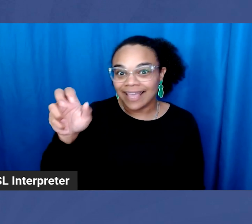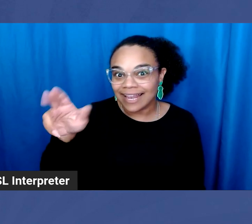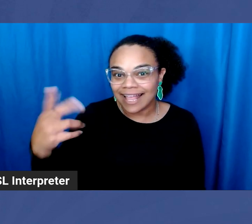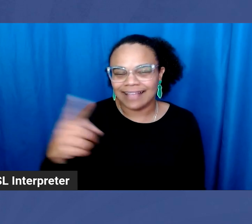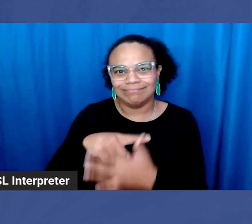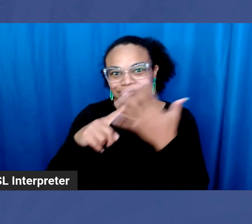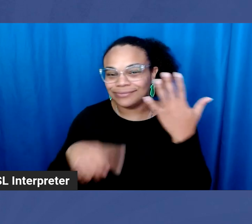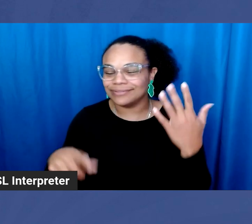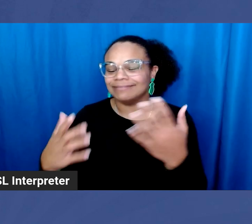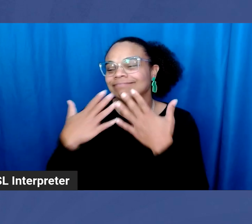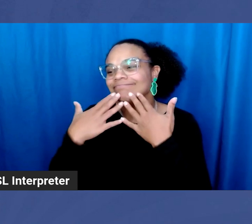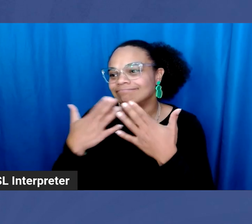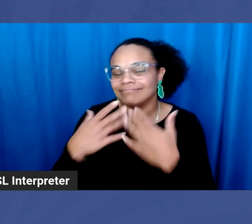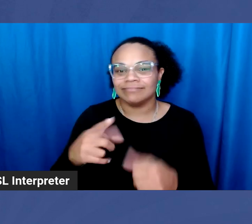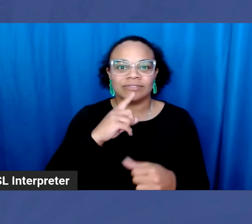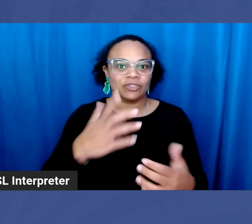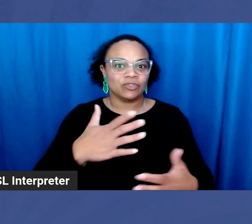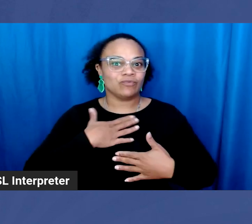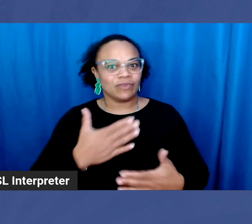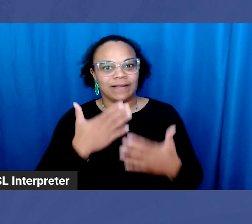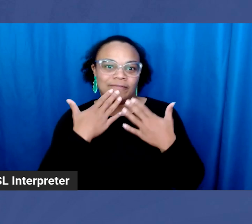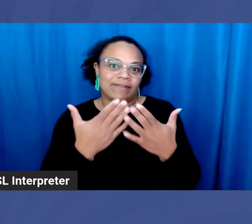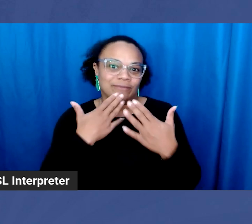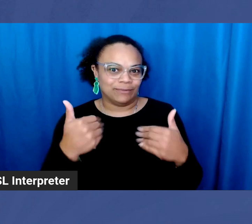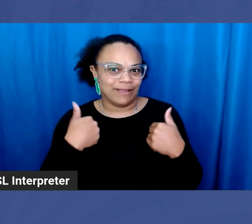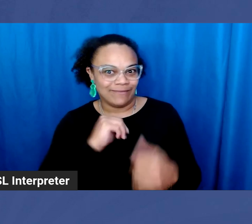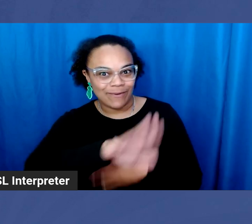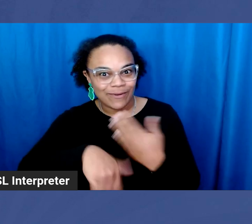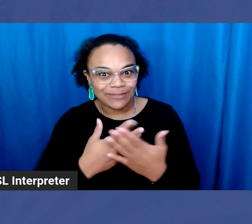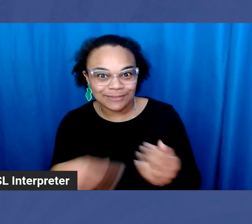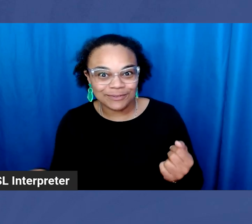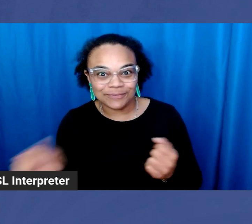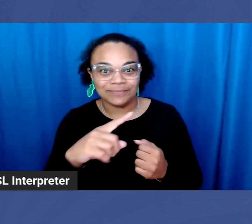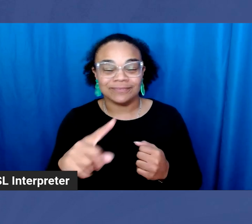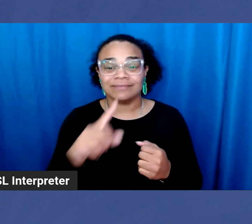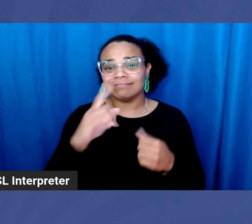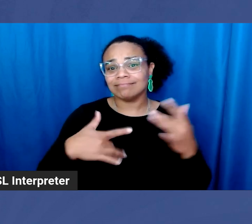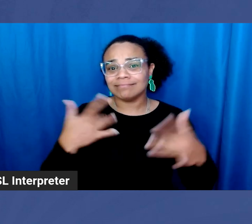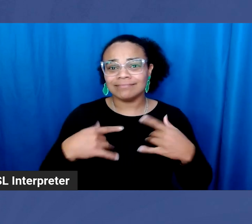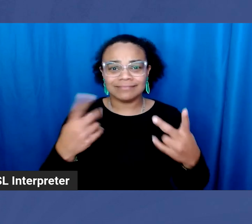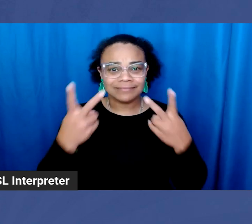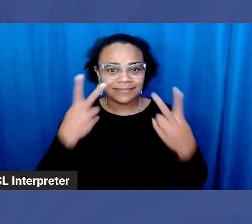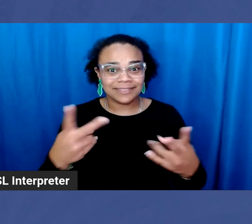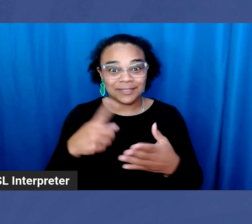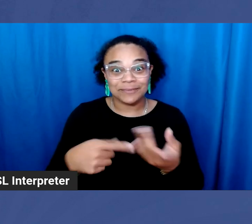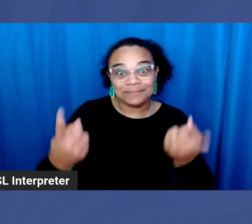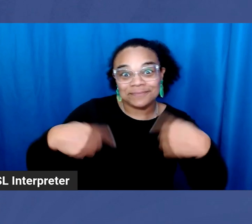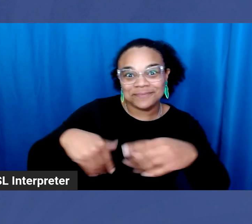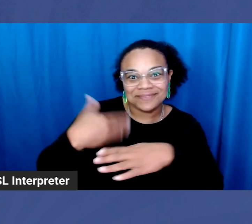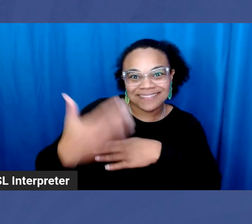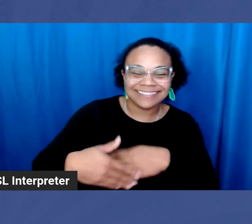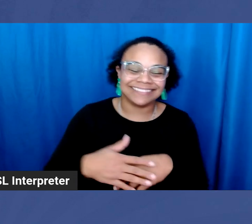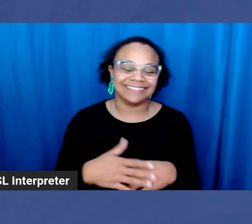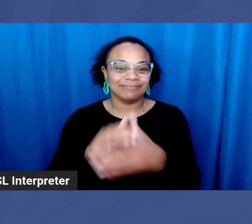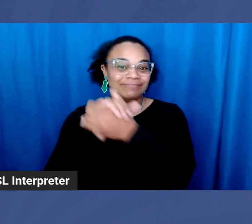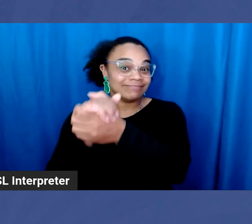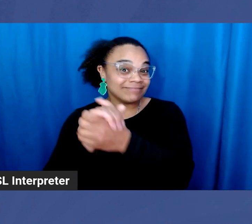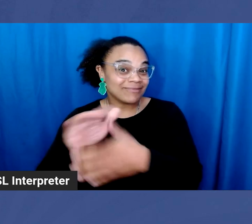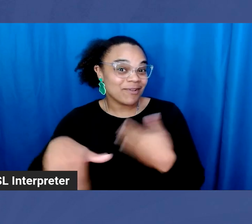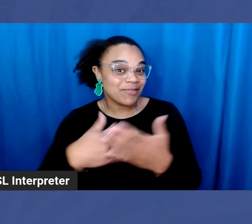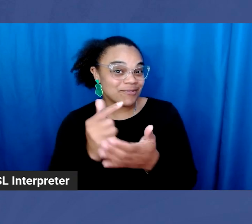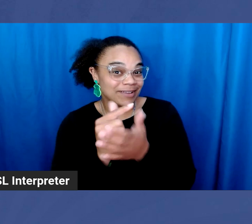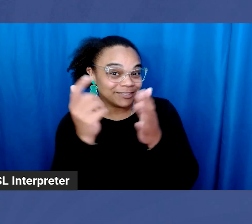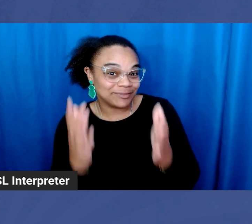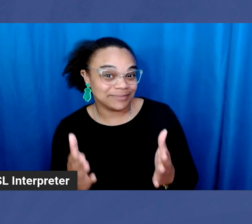We're so grateful to have all of you. And I'm really excited to see what you all have in store this time around. So, congratulations to all the